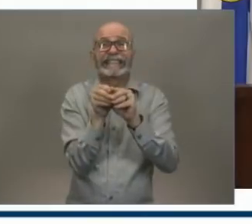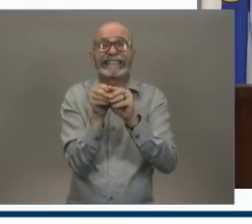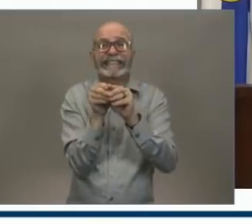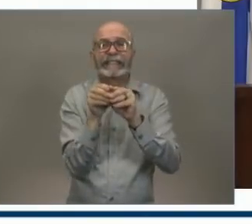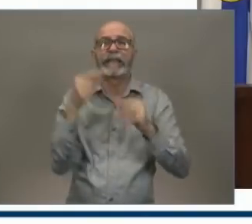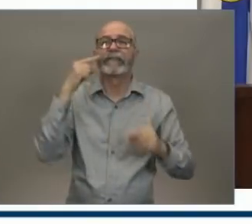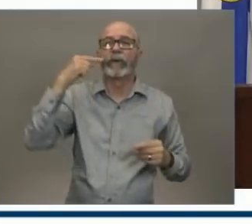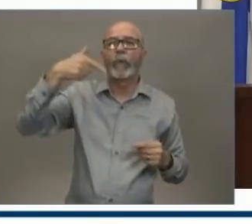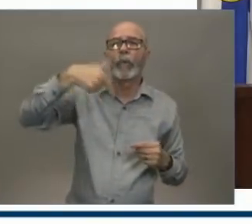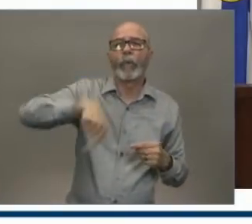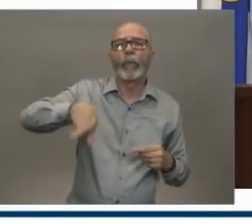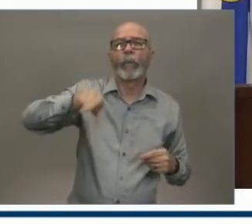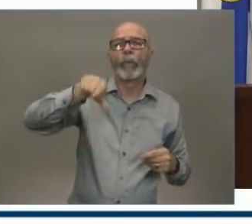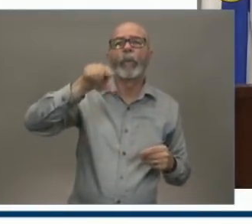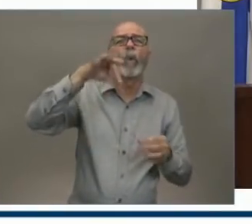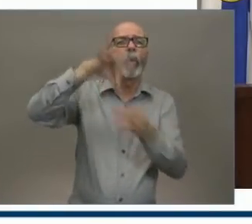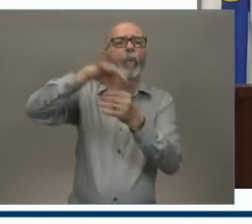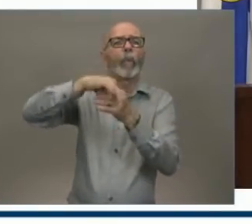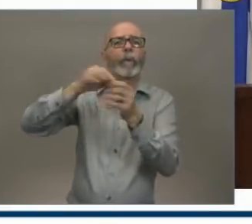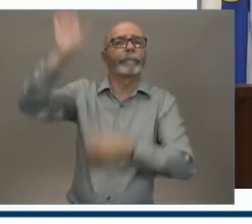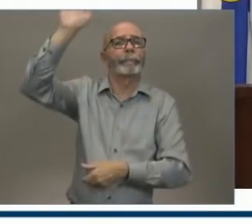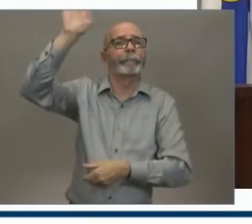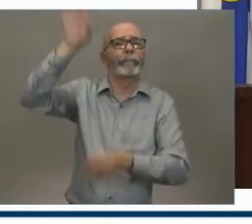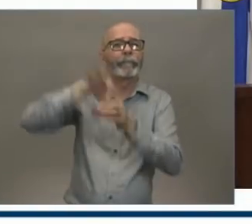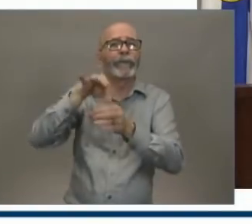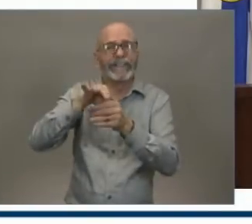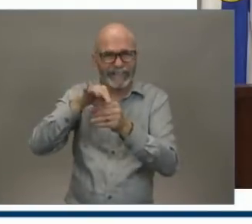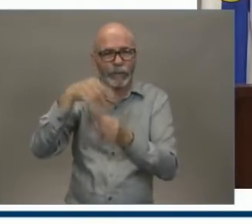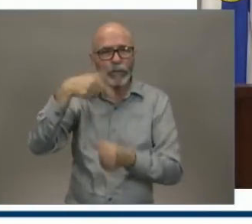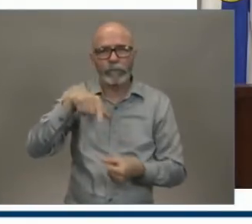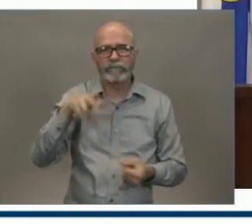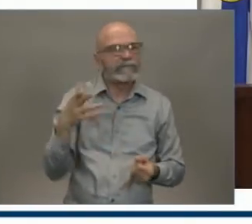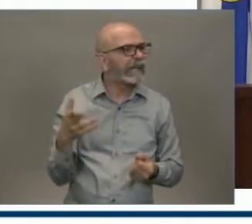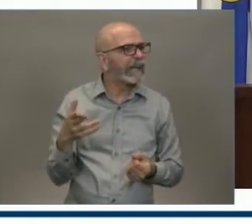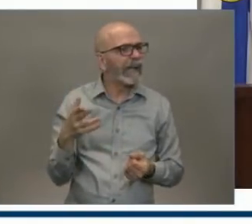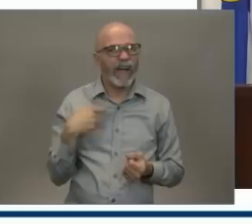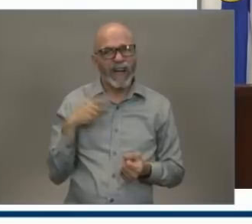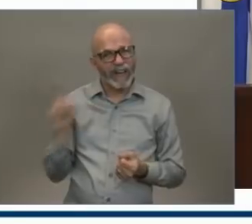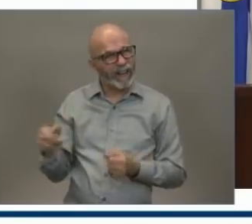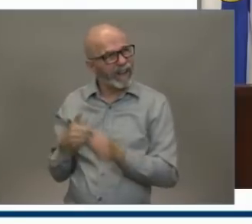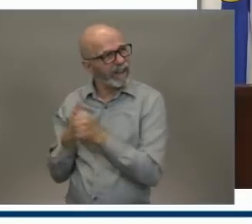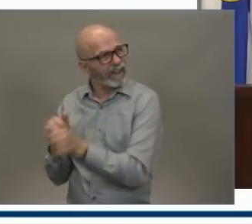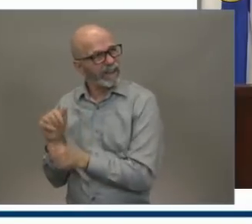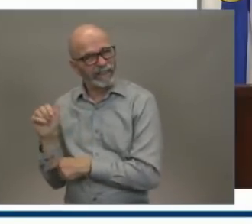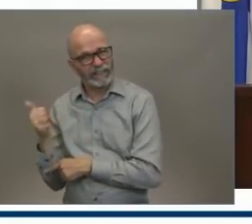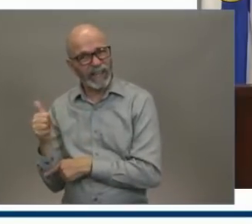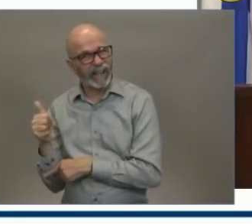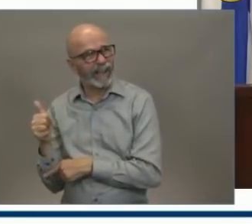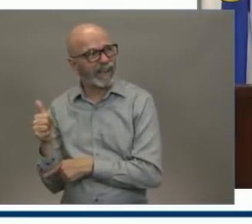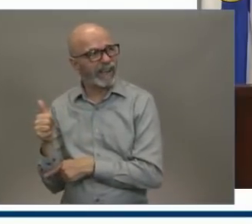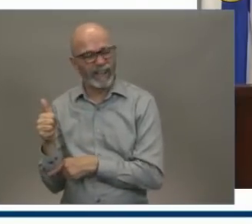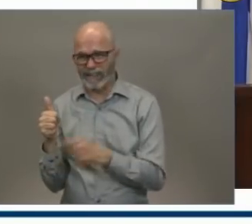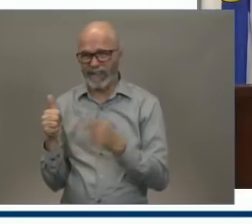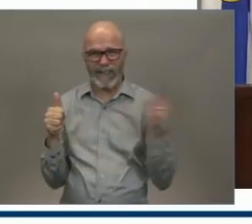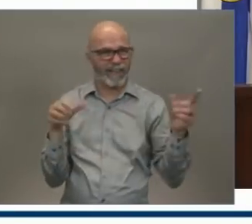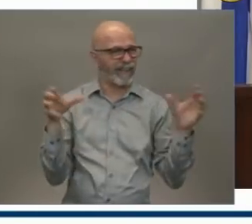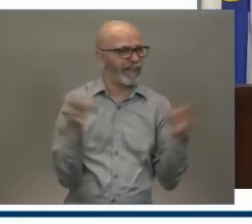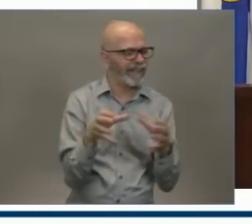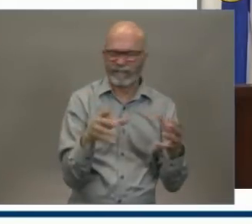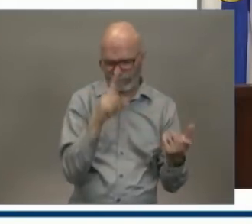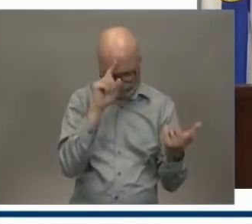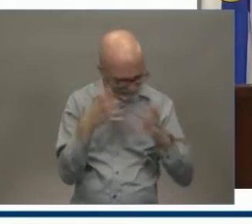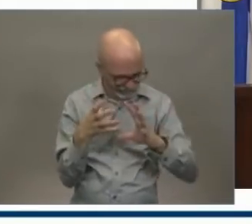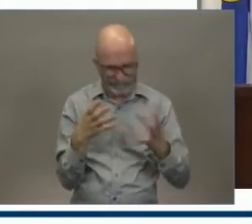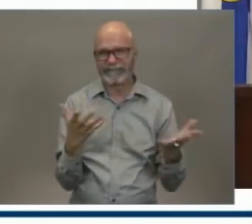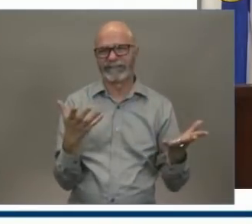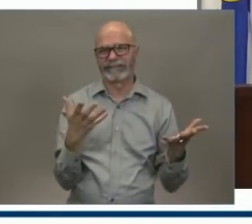to be within the guidelines and for their public image as well as safety. So is there any